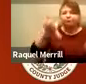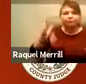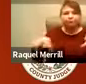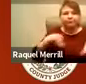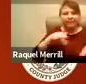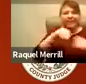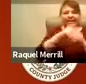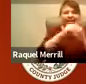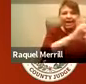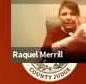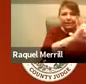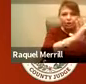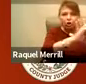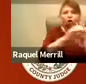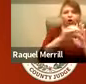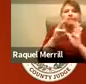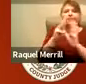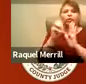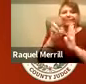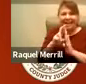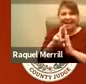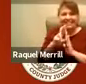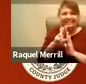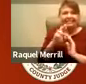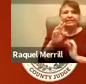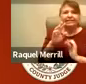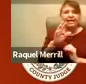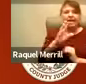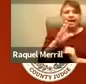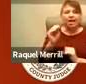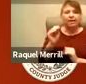in Edinburgh and in Mercedes, and